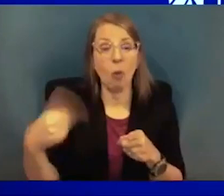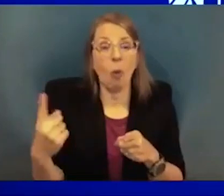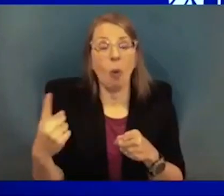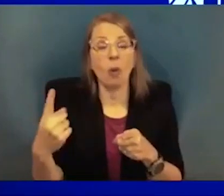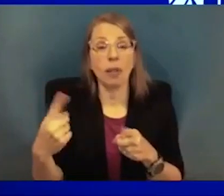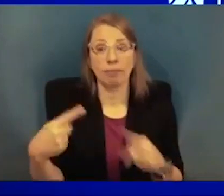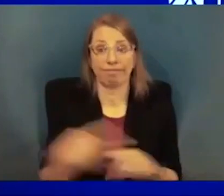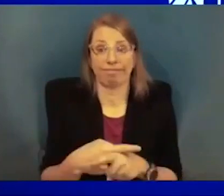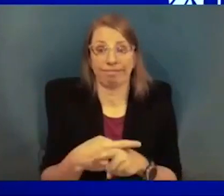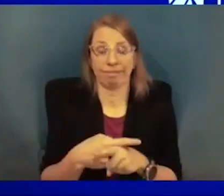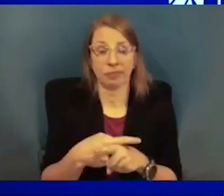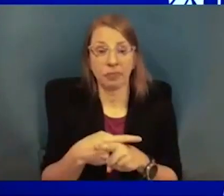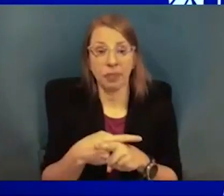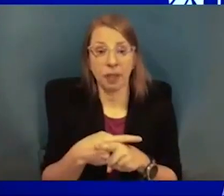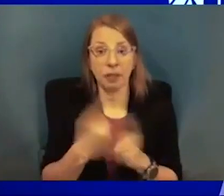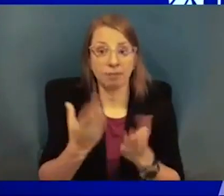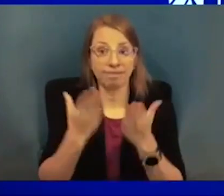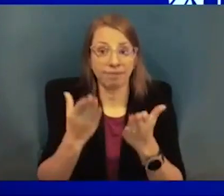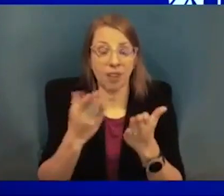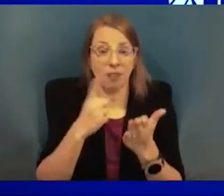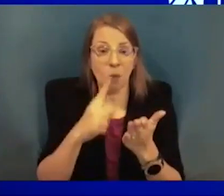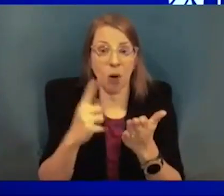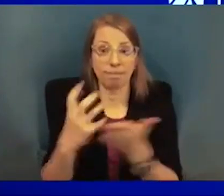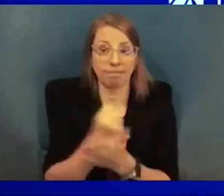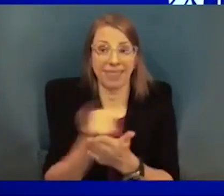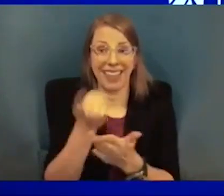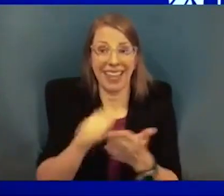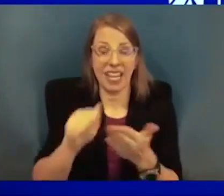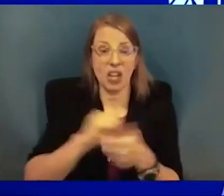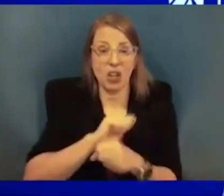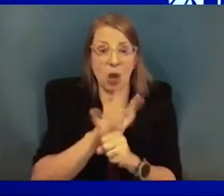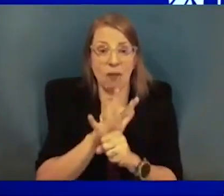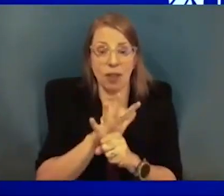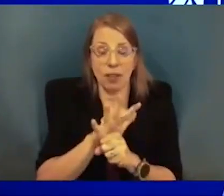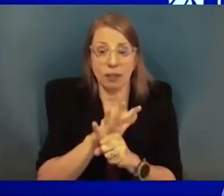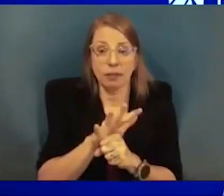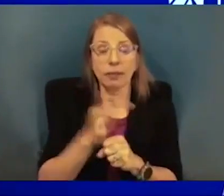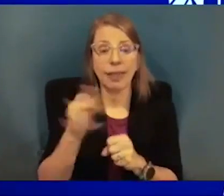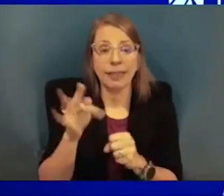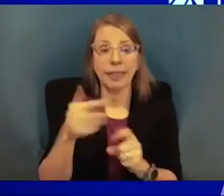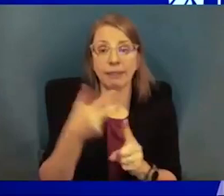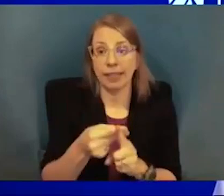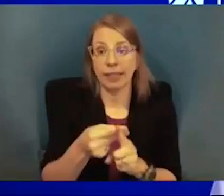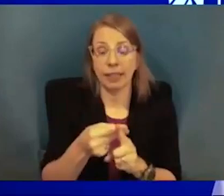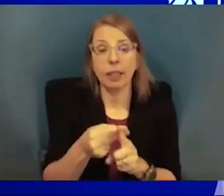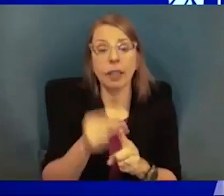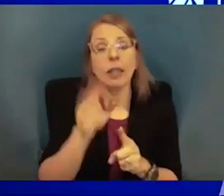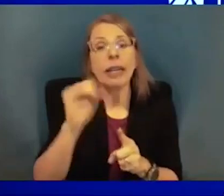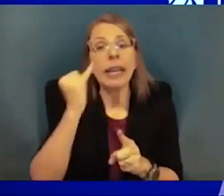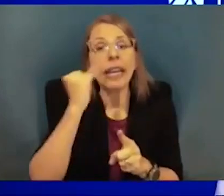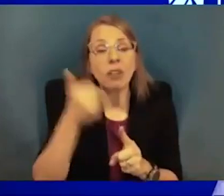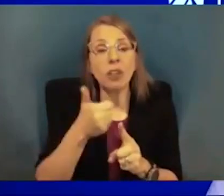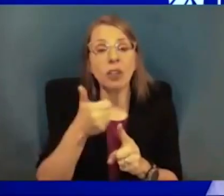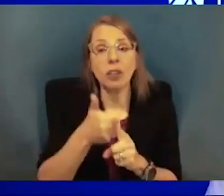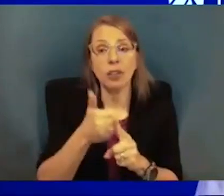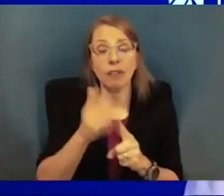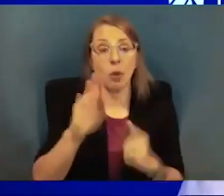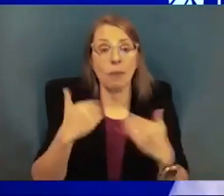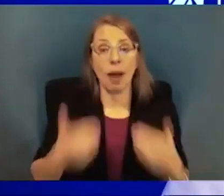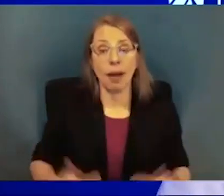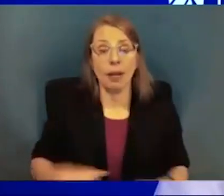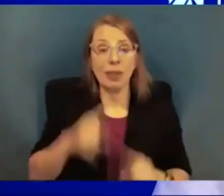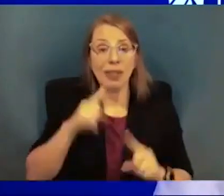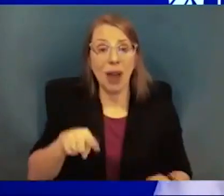to getting any of these COVID vaccines is if you had a reaction to a COVID vaccine. Again, influenza vaccines